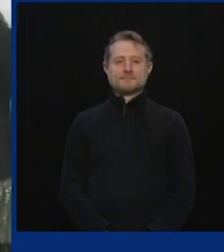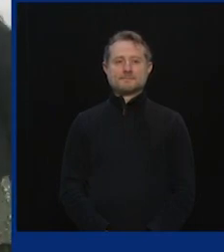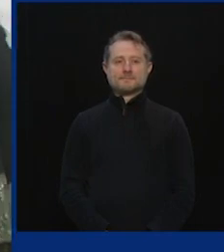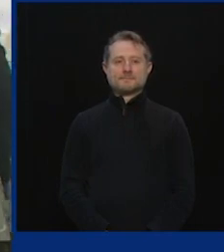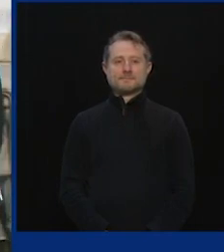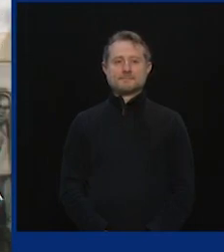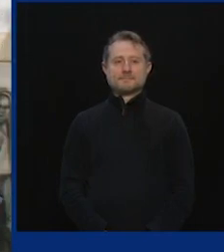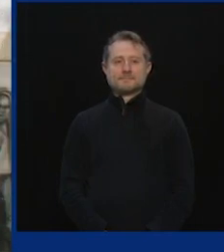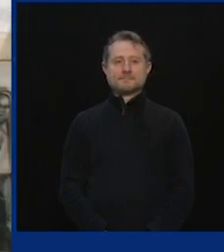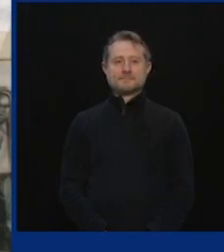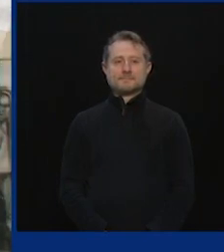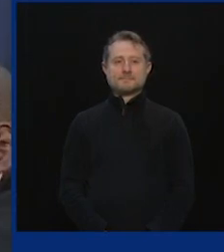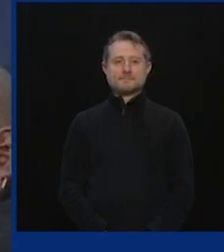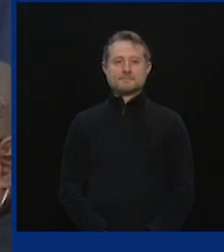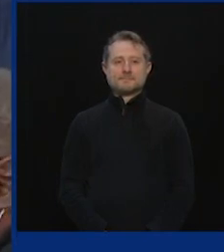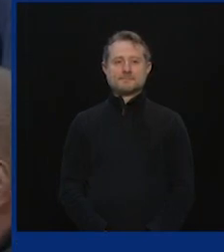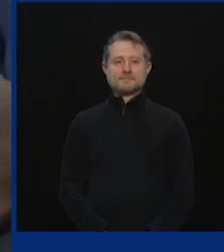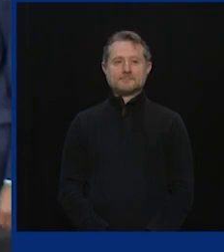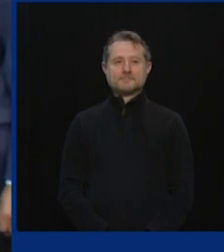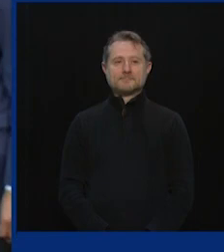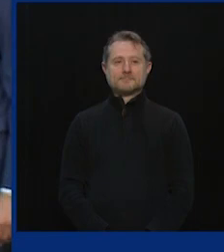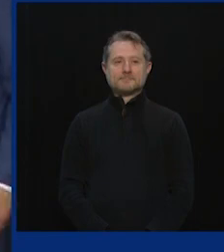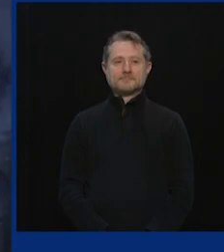We want this at the, block.